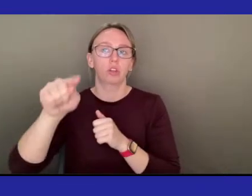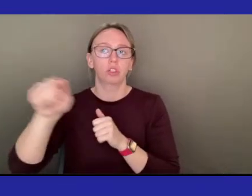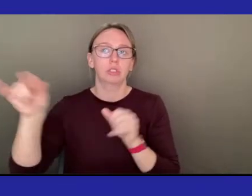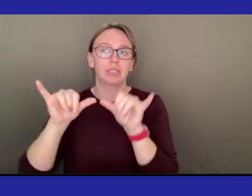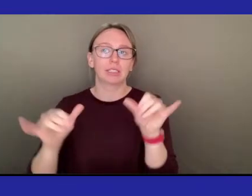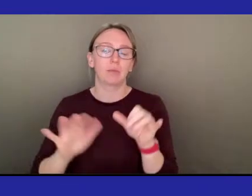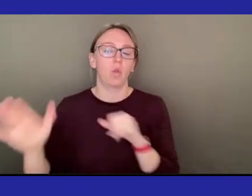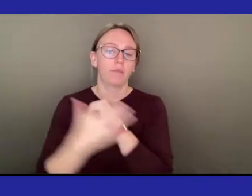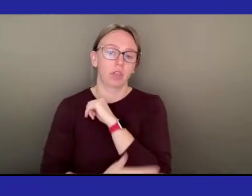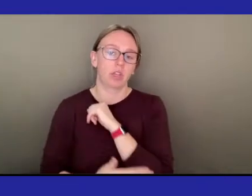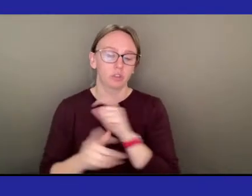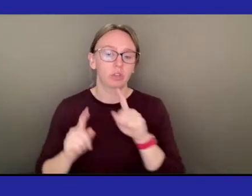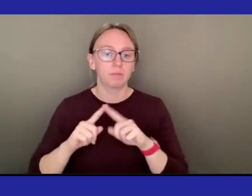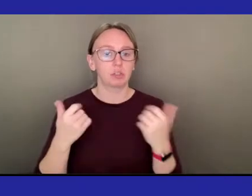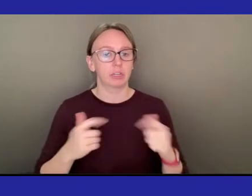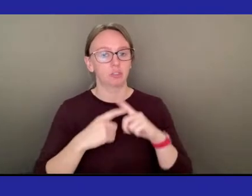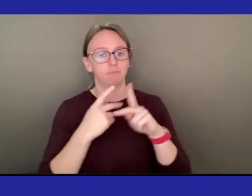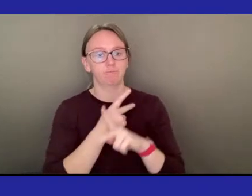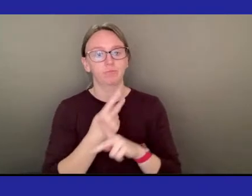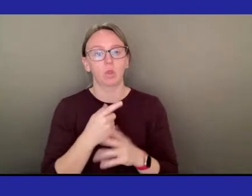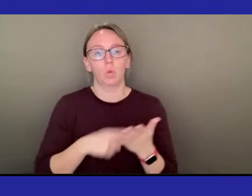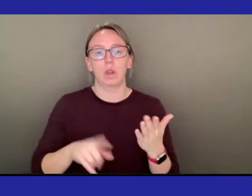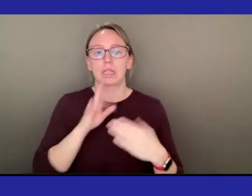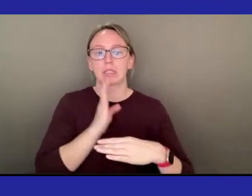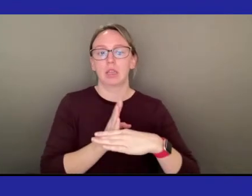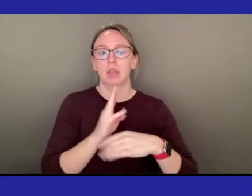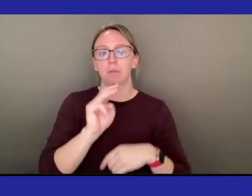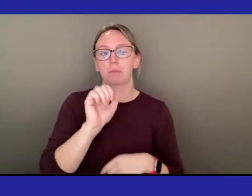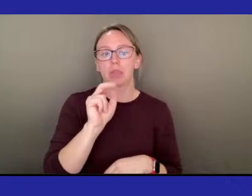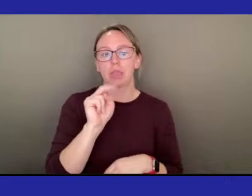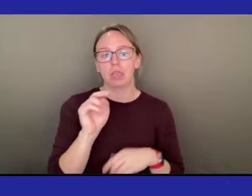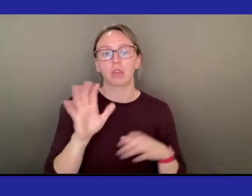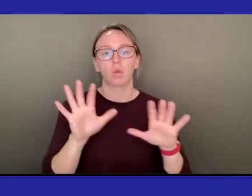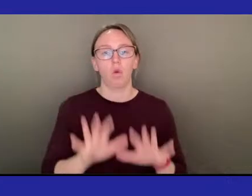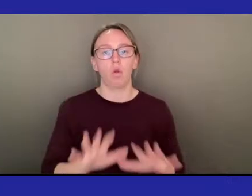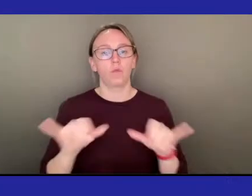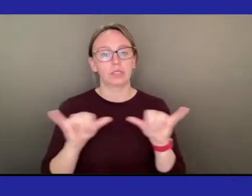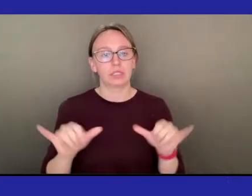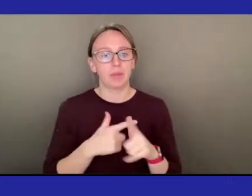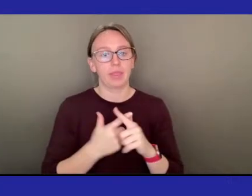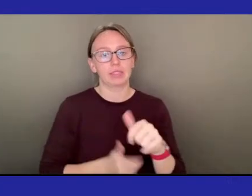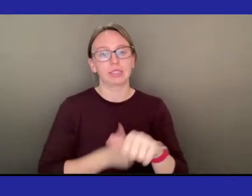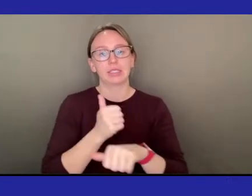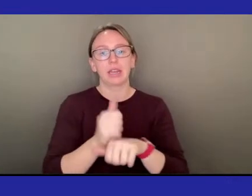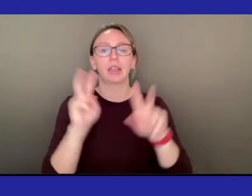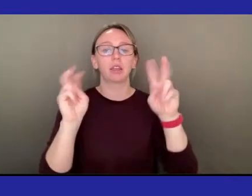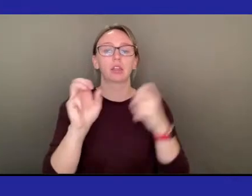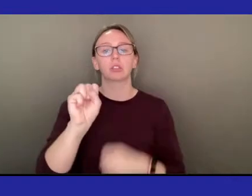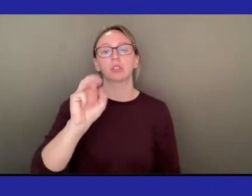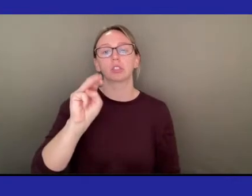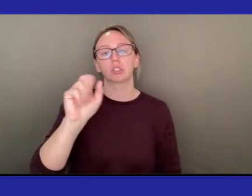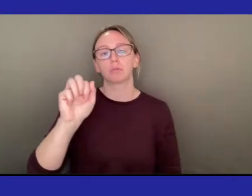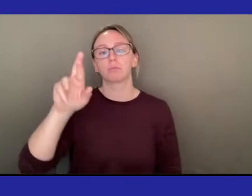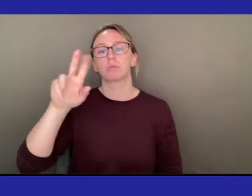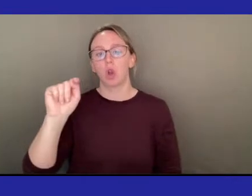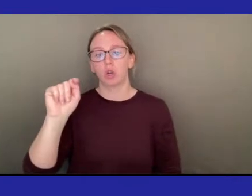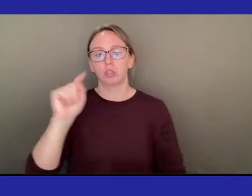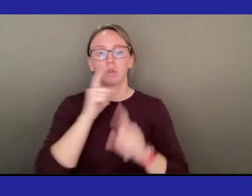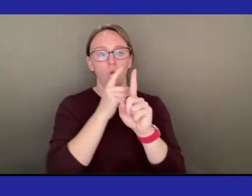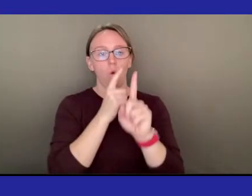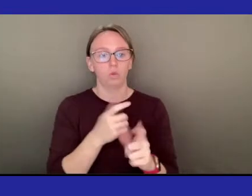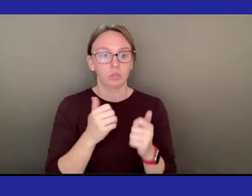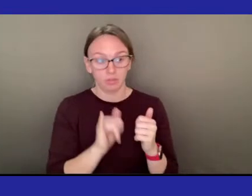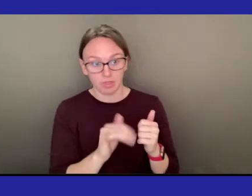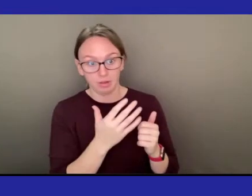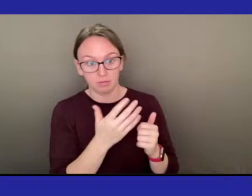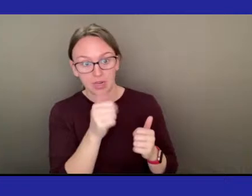mean across the system and setting kind of SMART goals, right? 10, 15% increase or decrease, depending on. So it's a